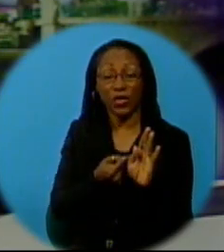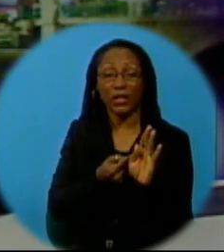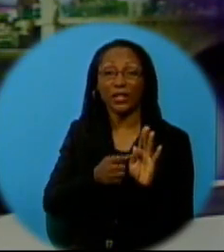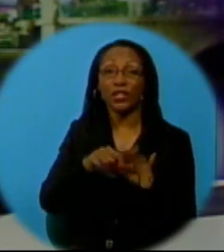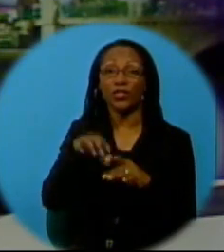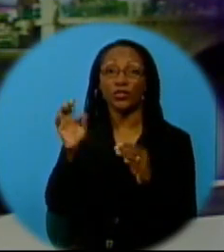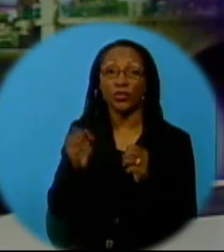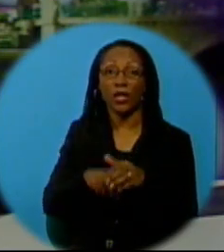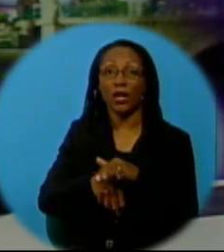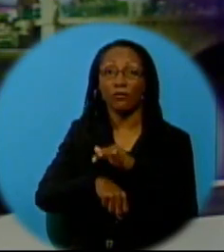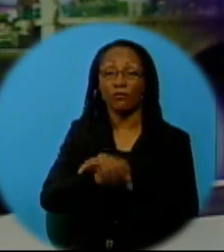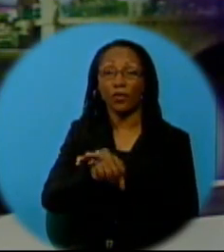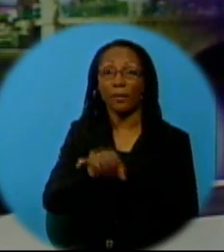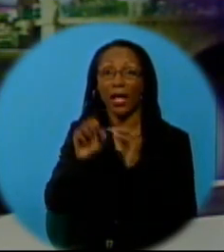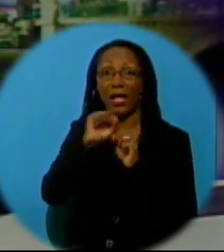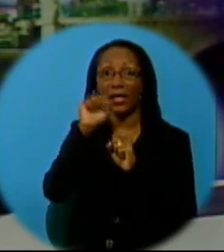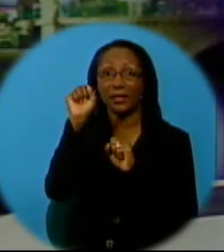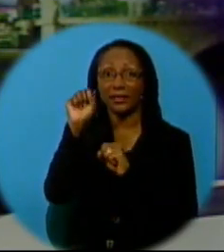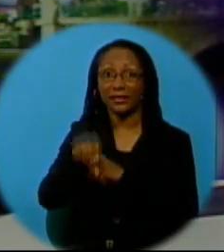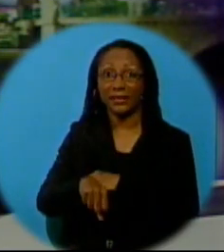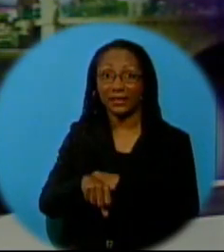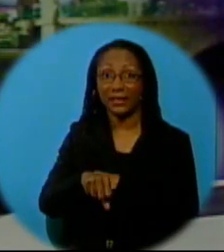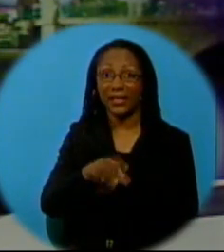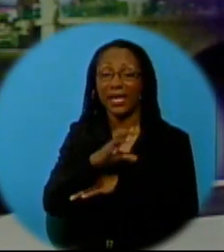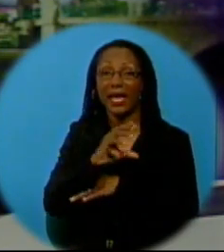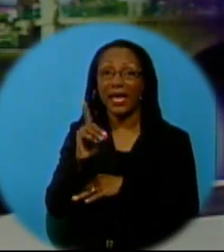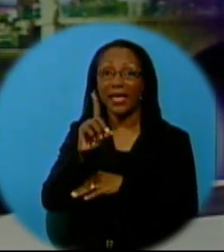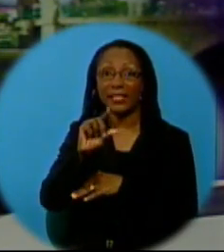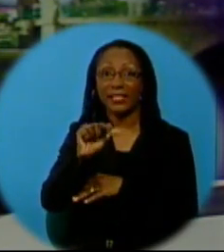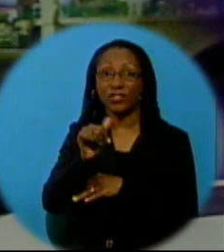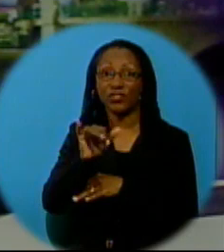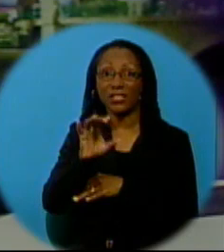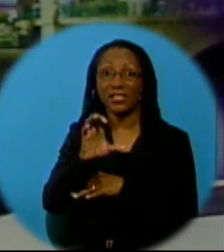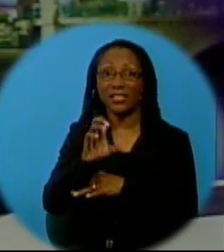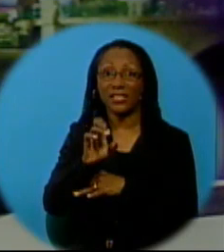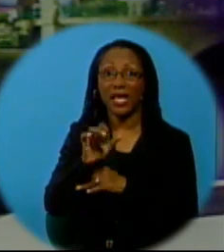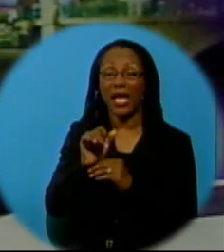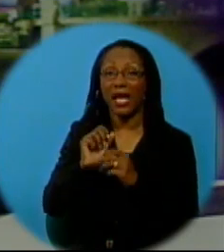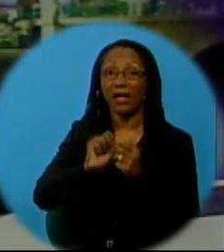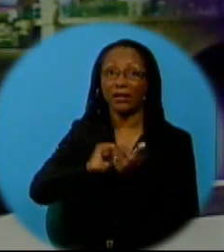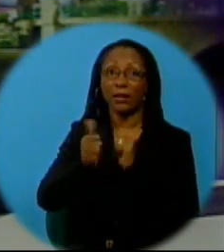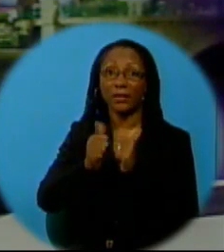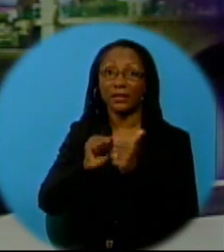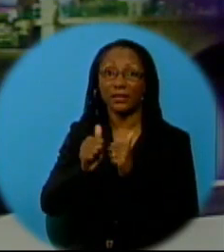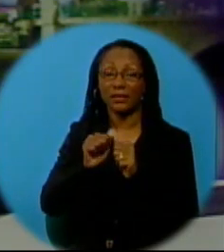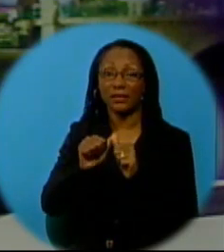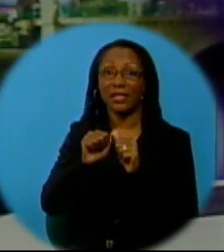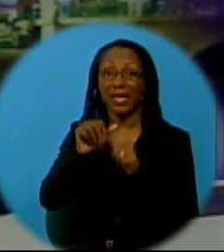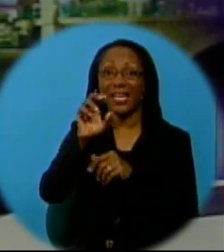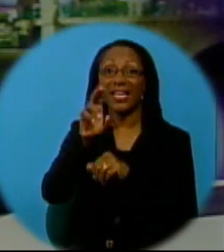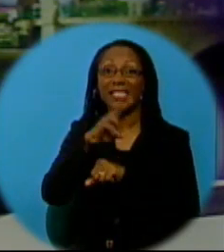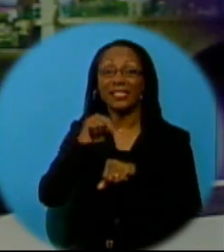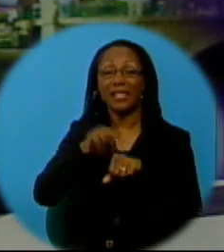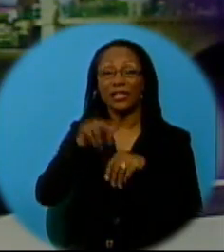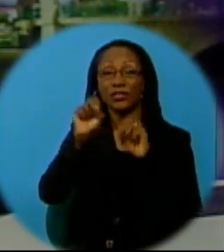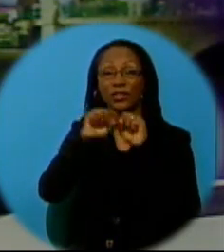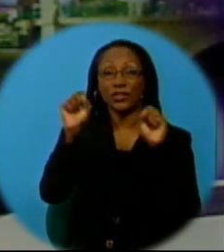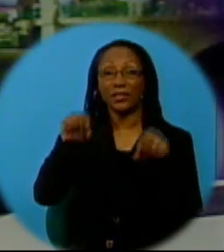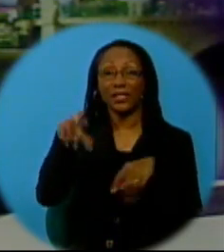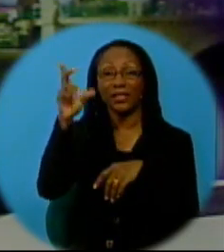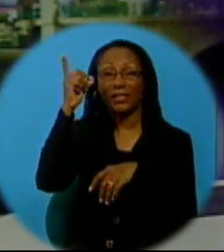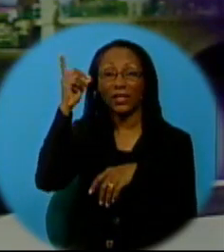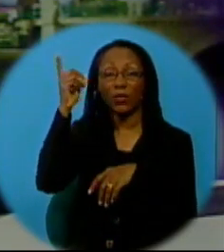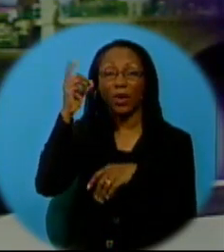heels as the BFA's Digicel Premier League continued last night at the National Stadium. A brace from Daquan Adamson and a lone strike from Ryan